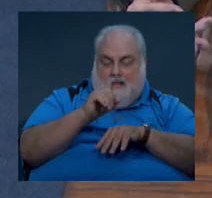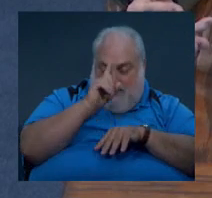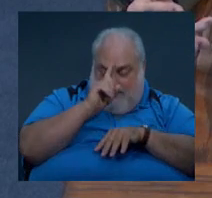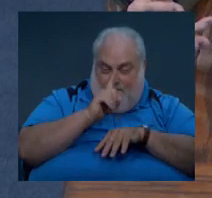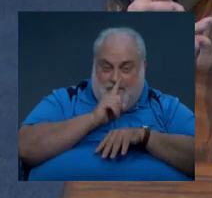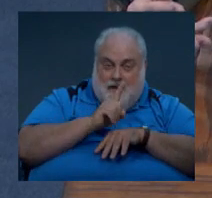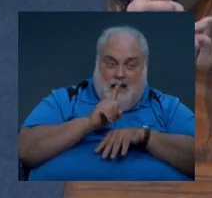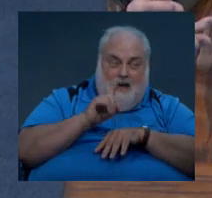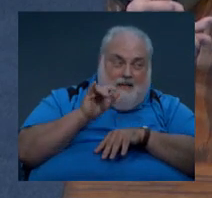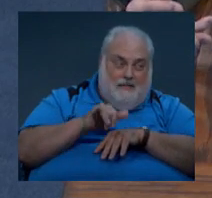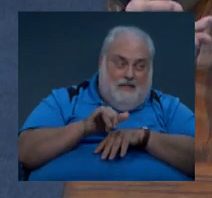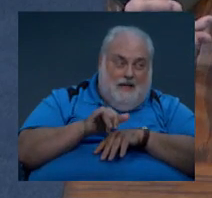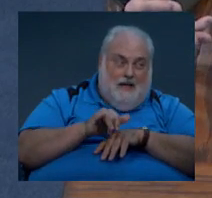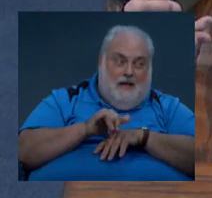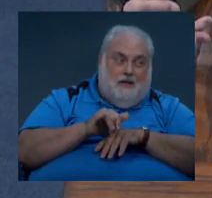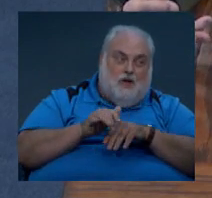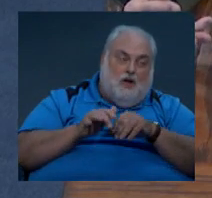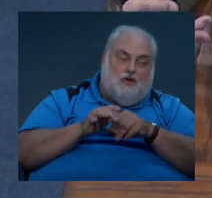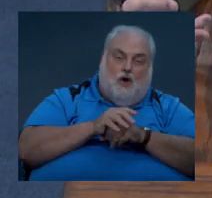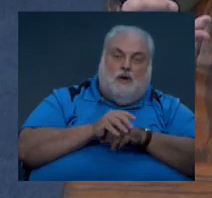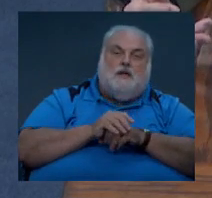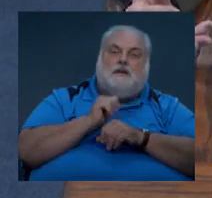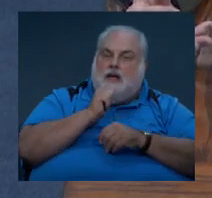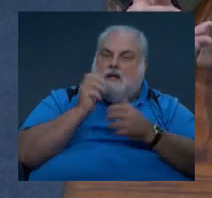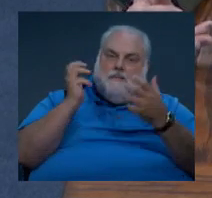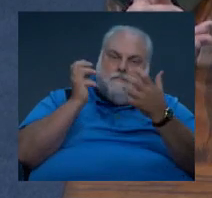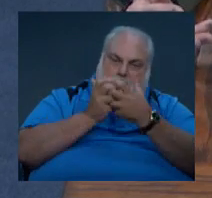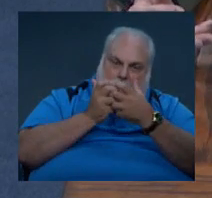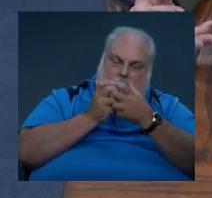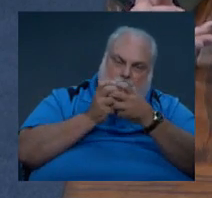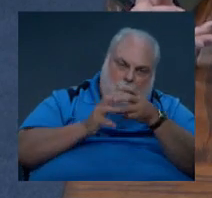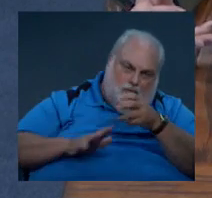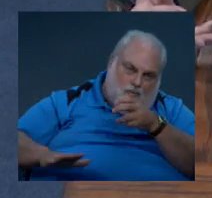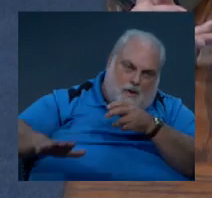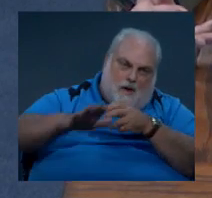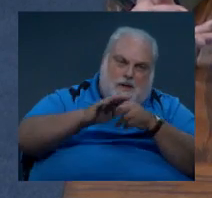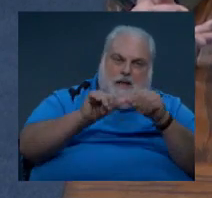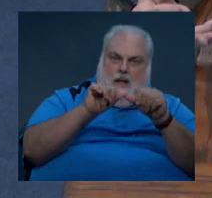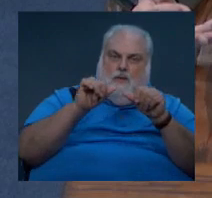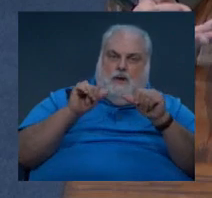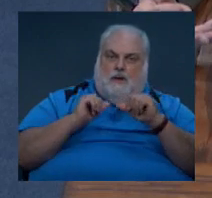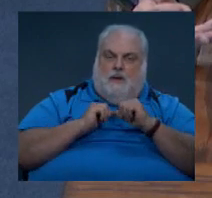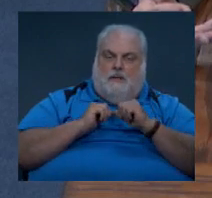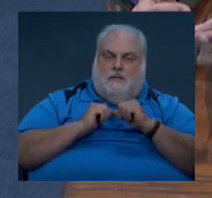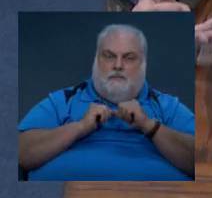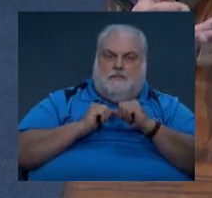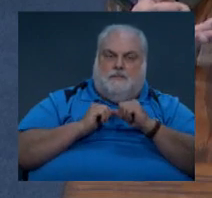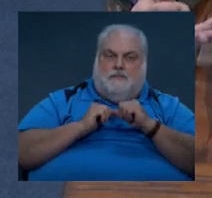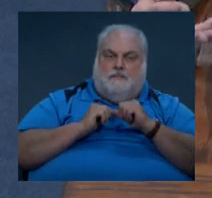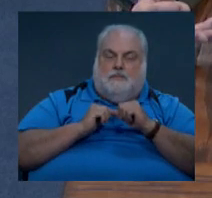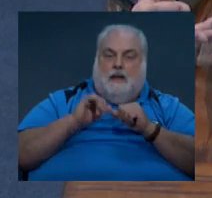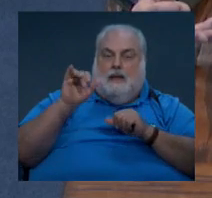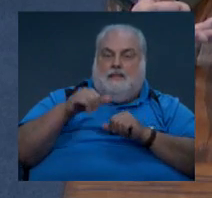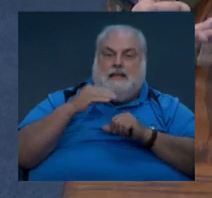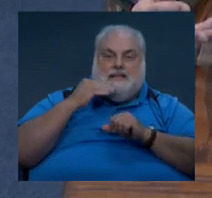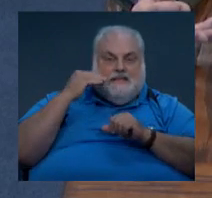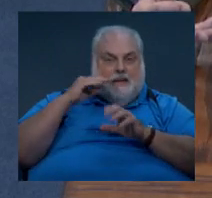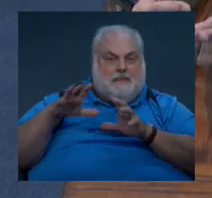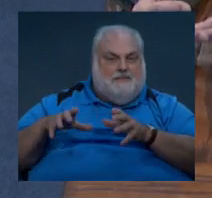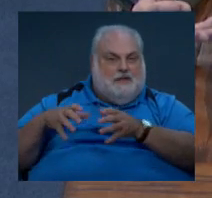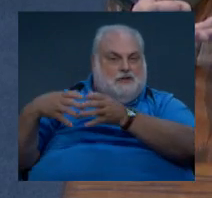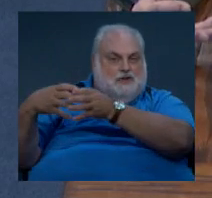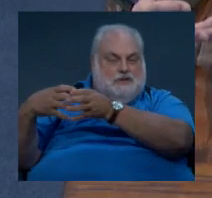that it's totally out of character with the surrounding area. The subdivision